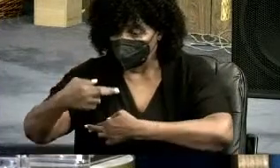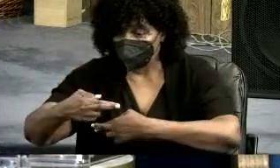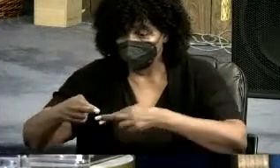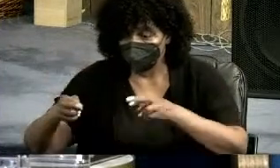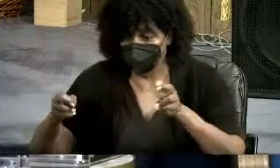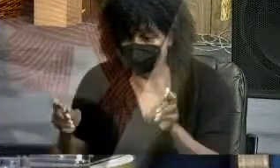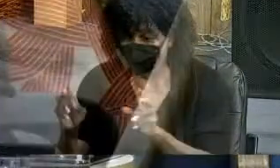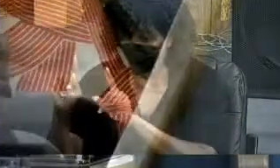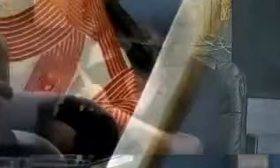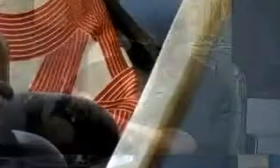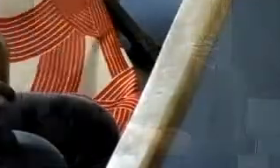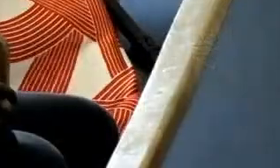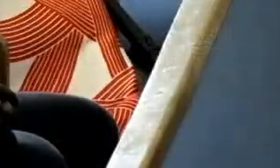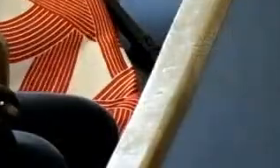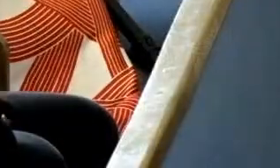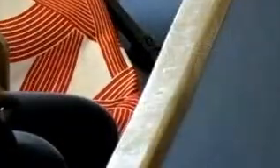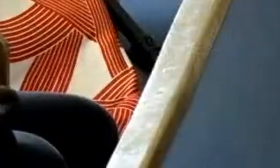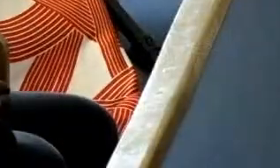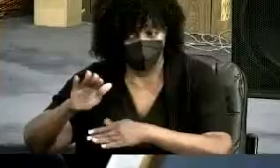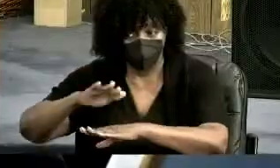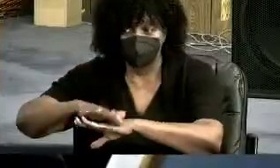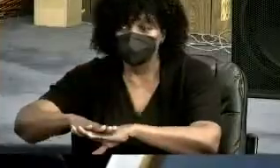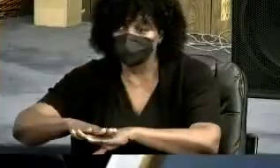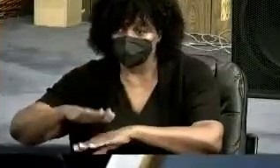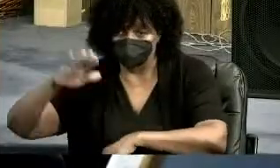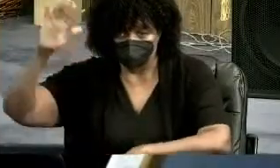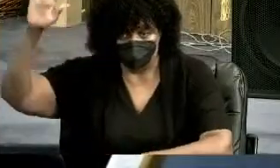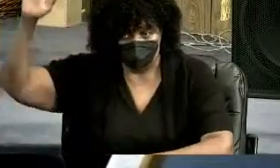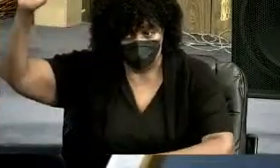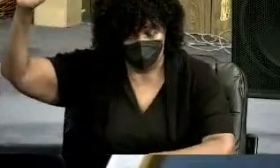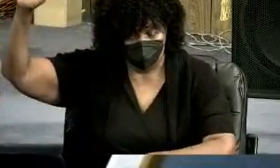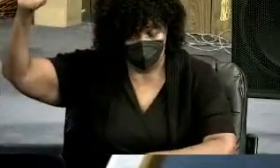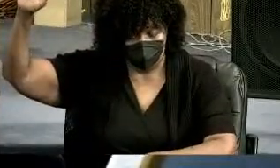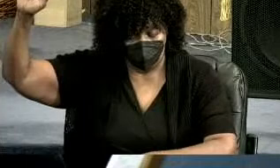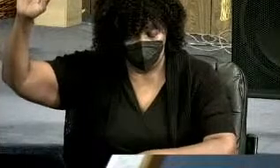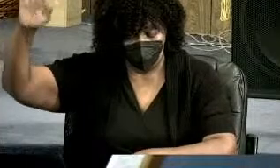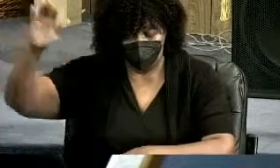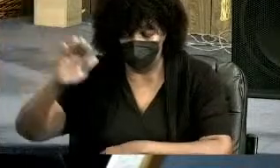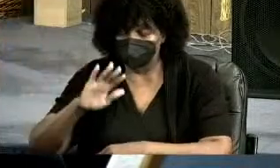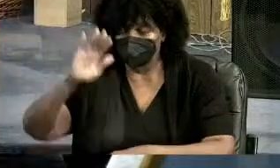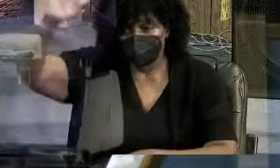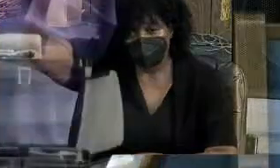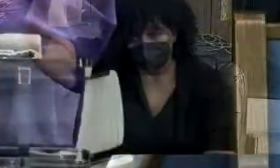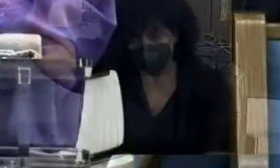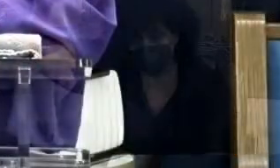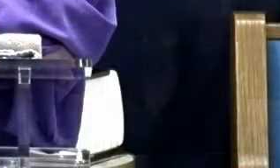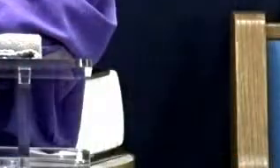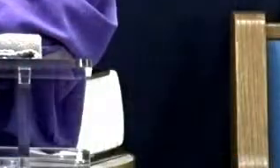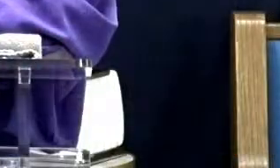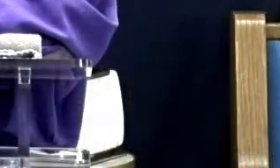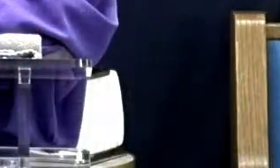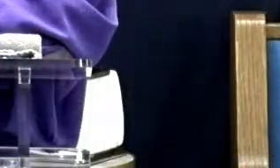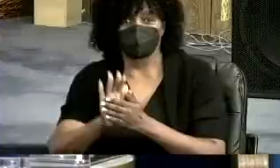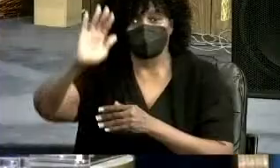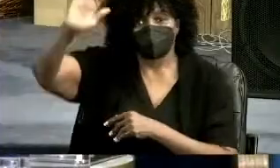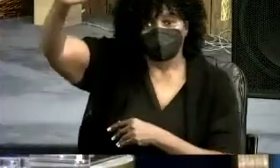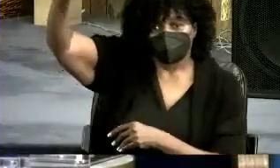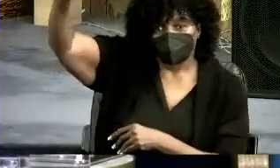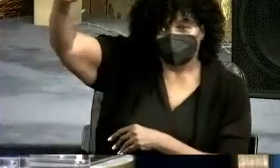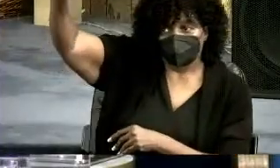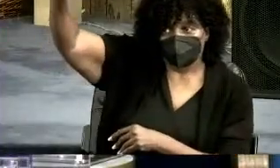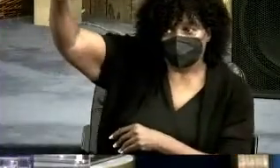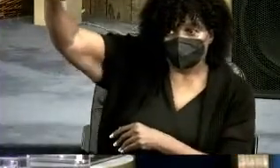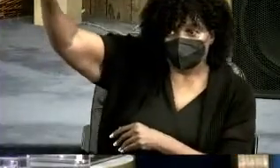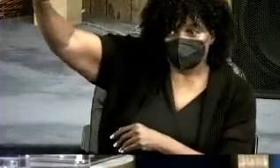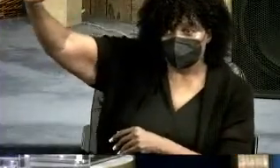who have gone off to school on prayer. Anybody in here went to school on prayer? And come on, let Emmanuel see your hand. God has